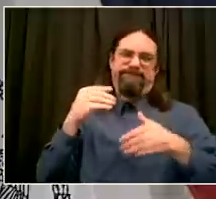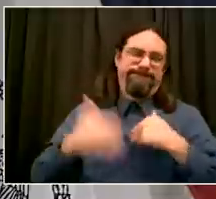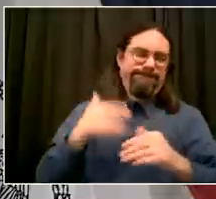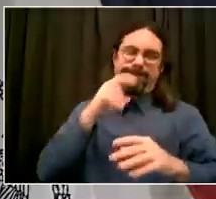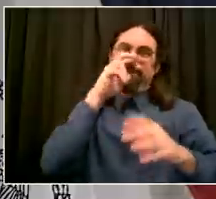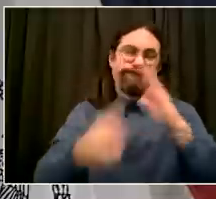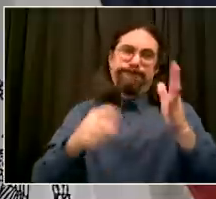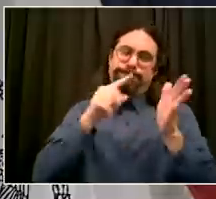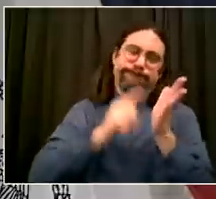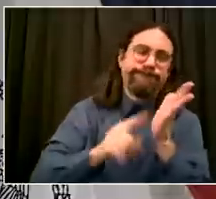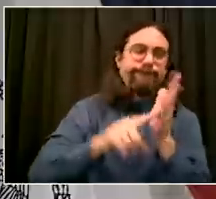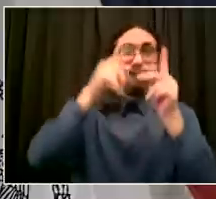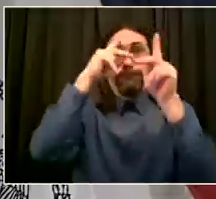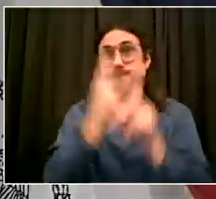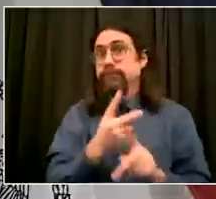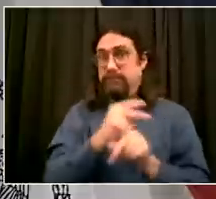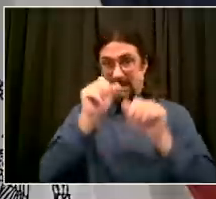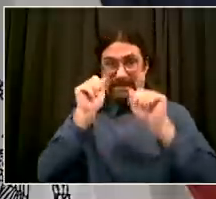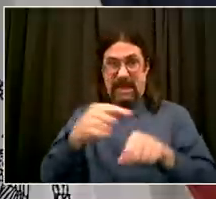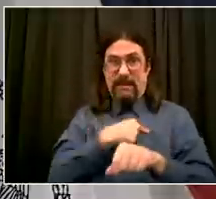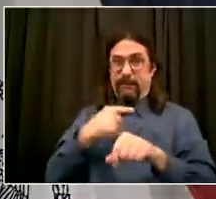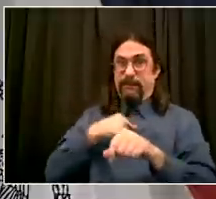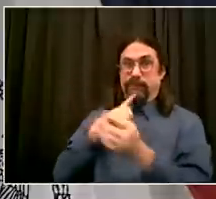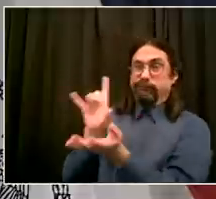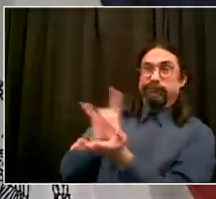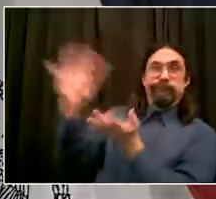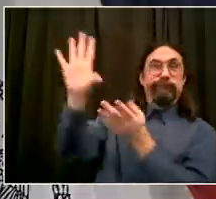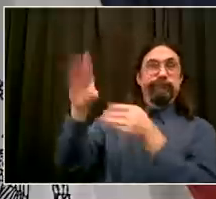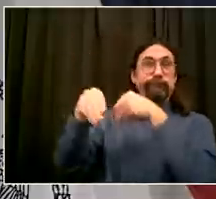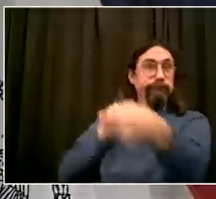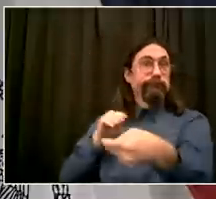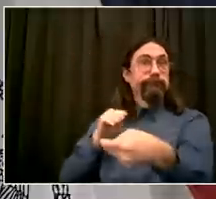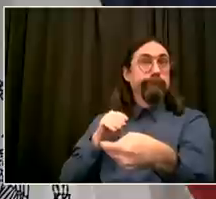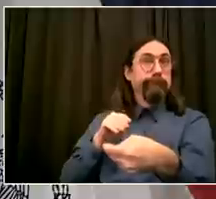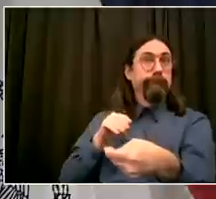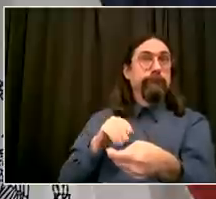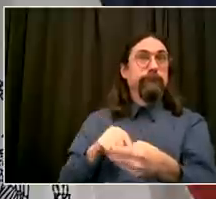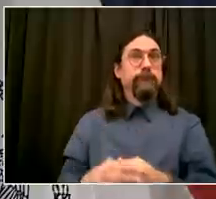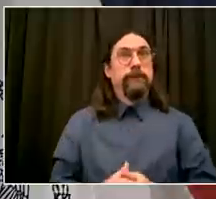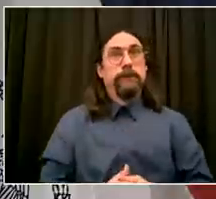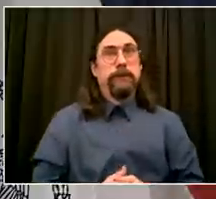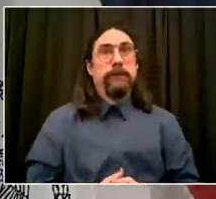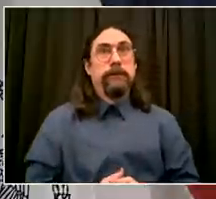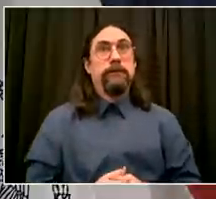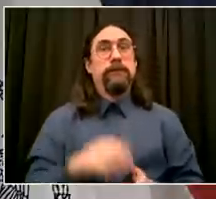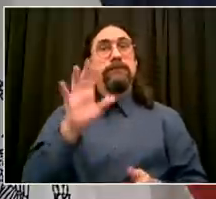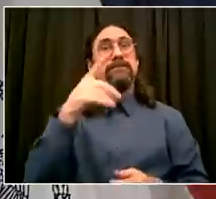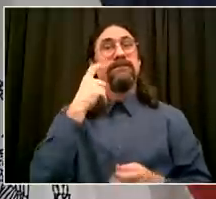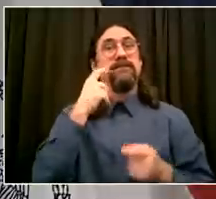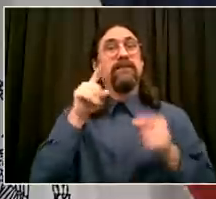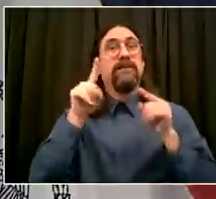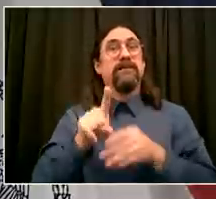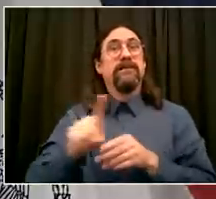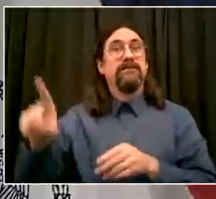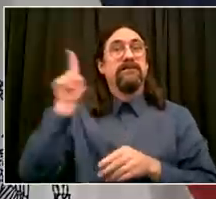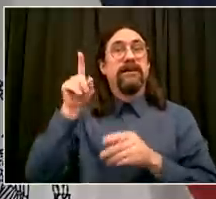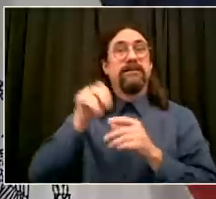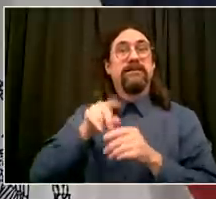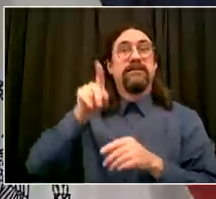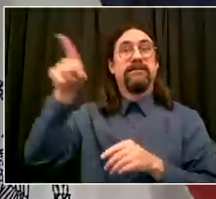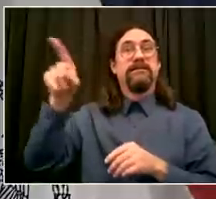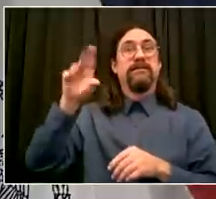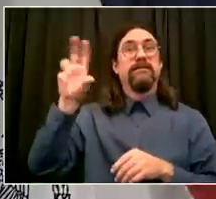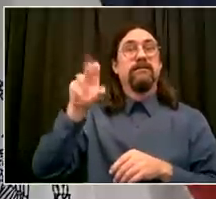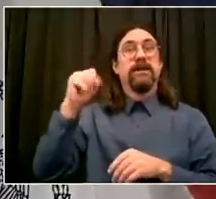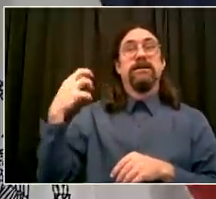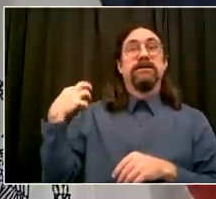That's unforgivable. So our legal team is right now assessing the options, and as quickly as we